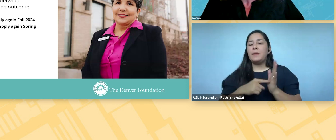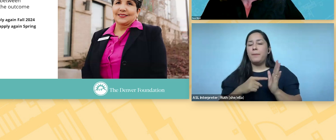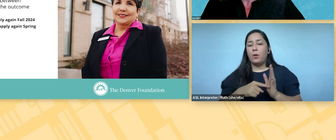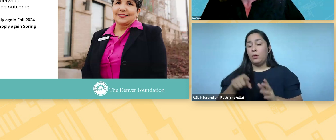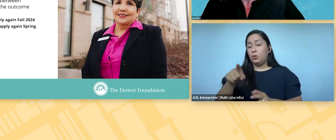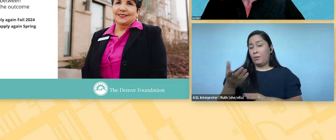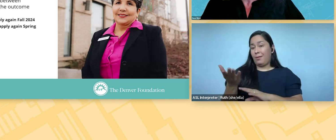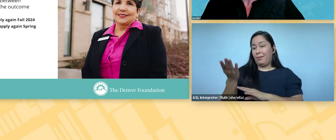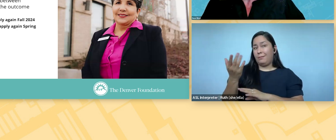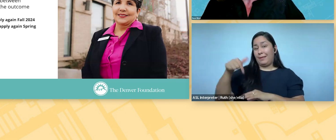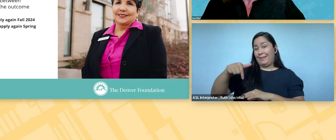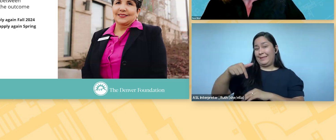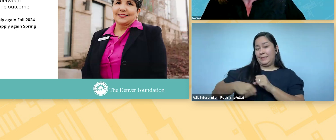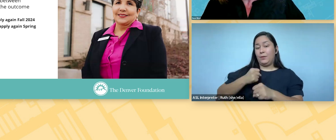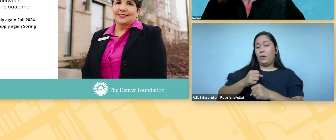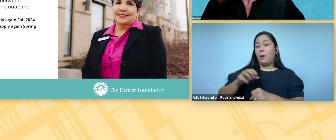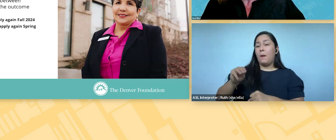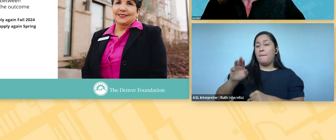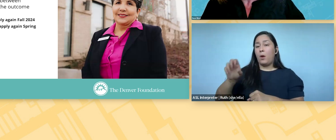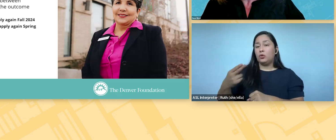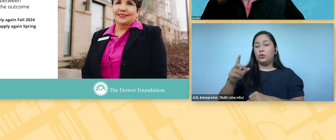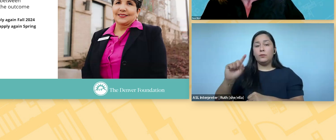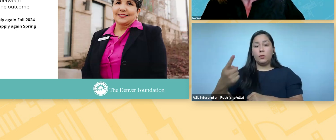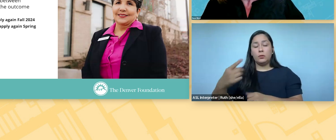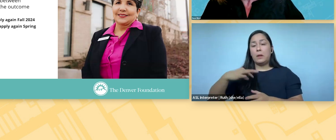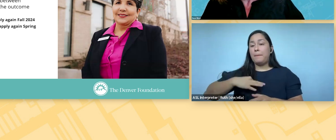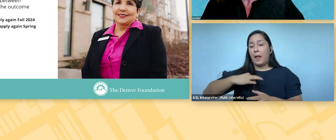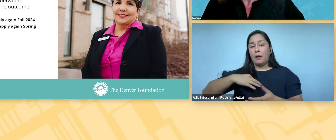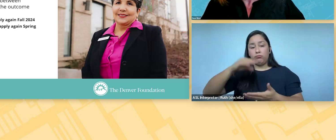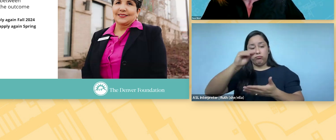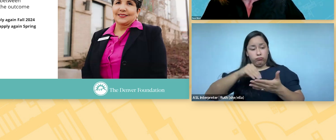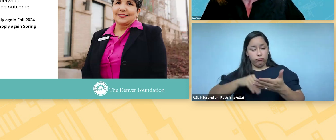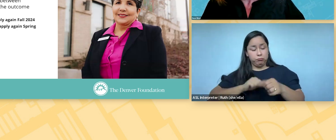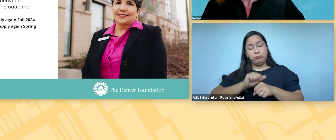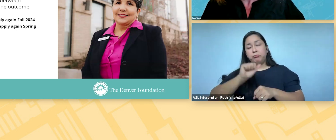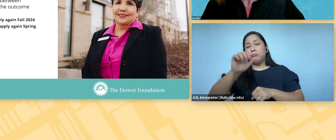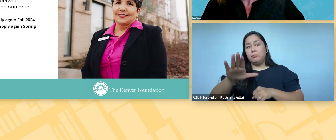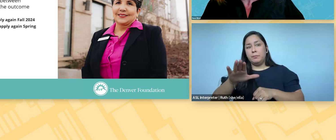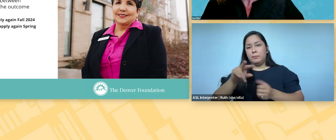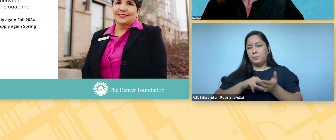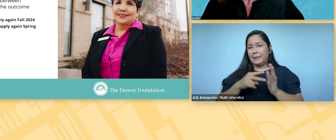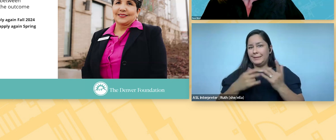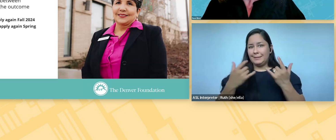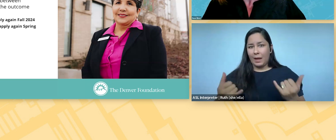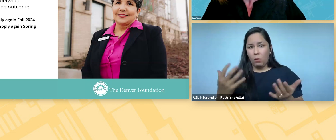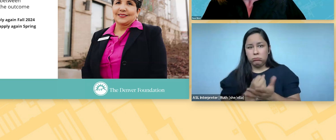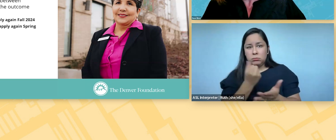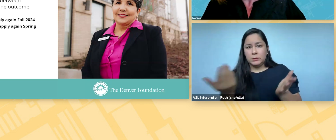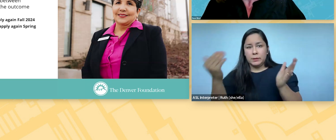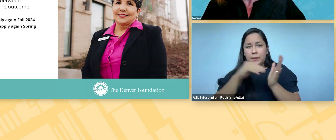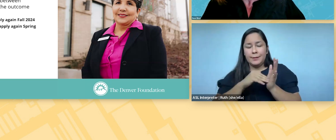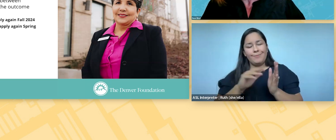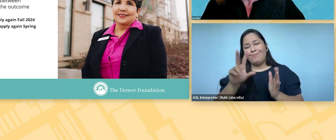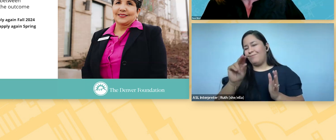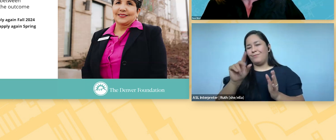March 1st of this year, you should not be applying again in this cycle. You'll need to wait until March 1st of next year. Conversely, if